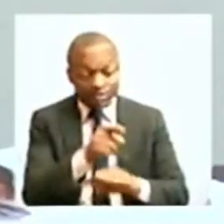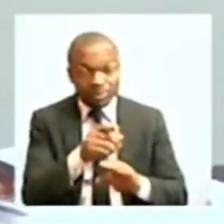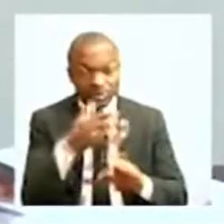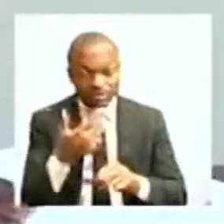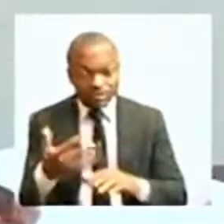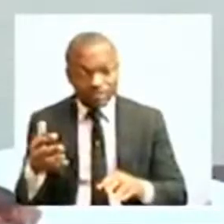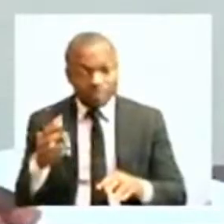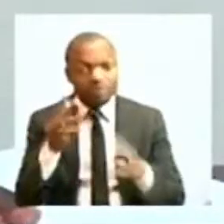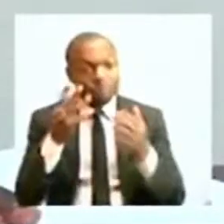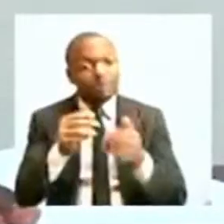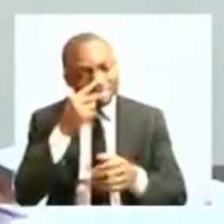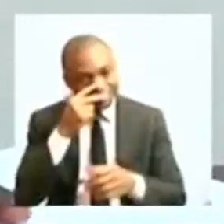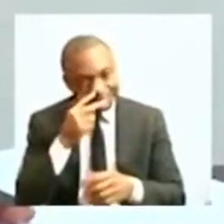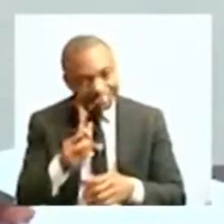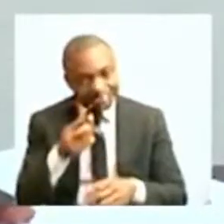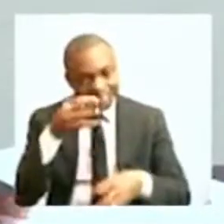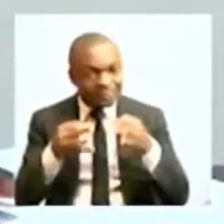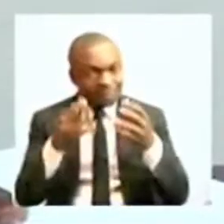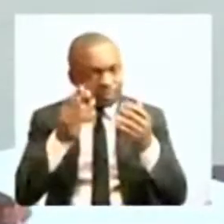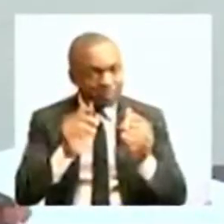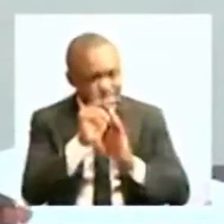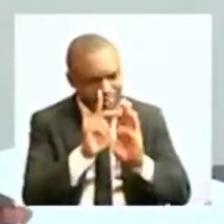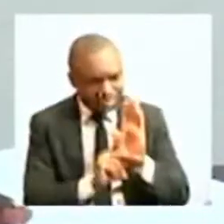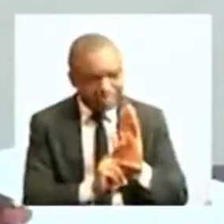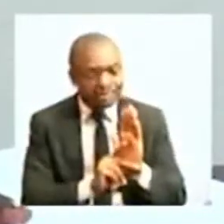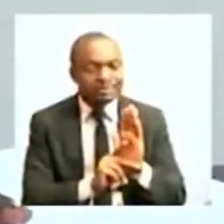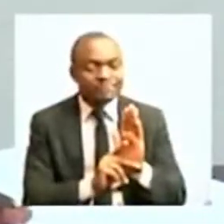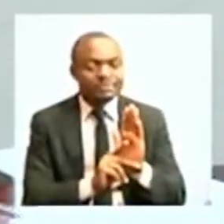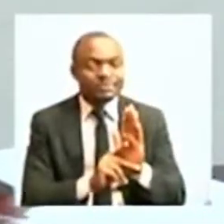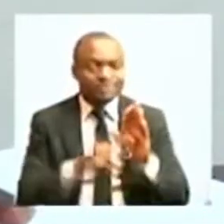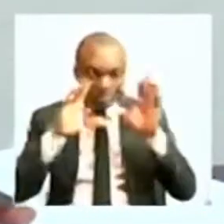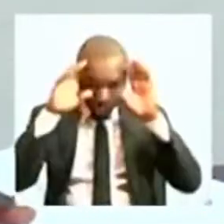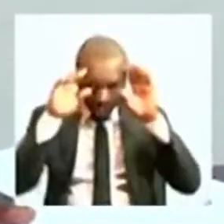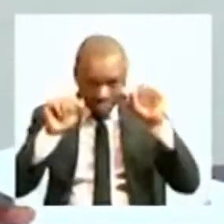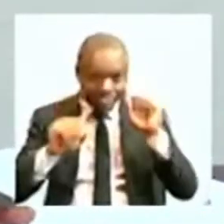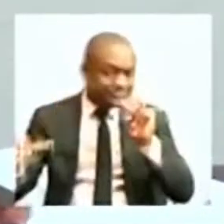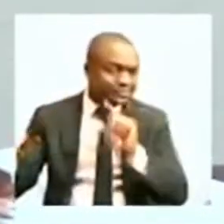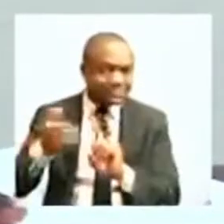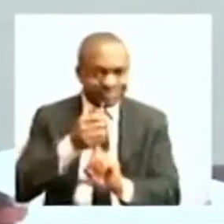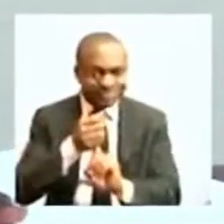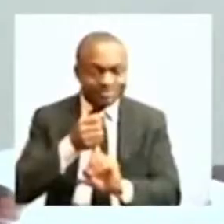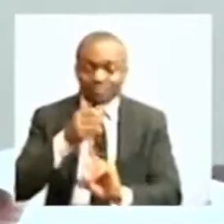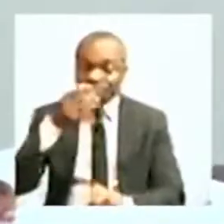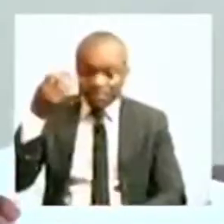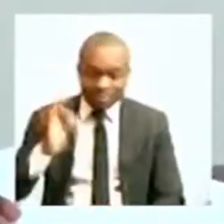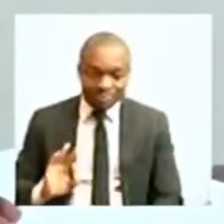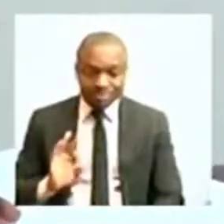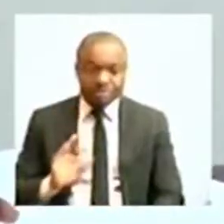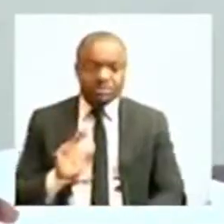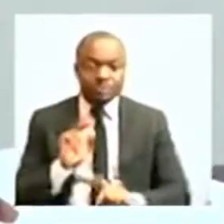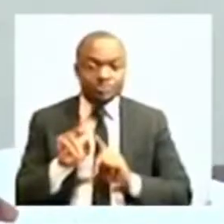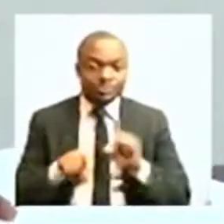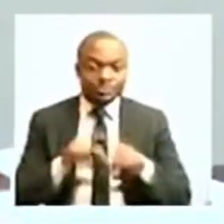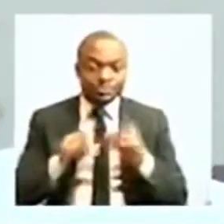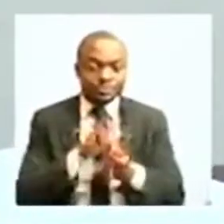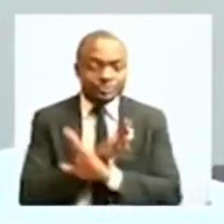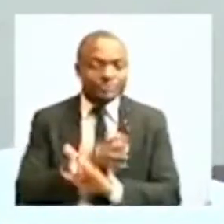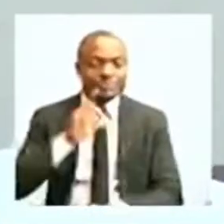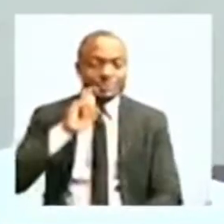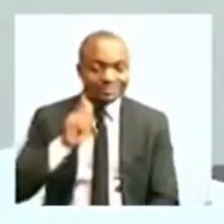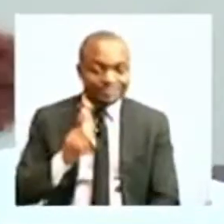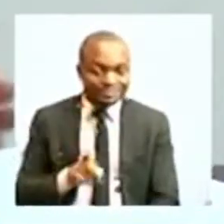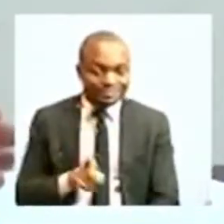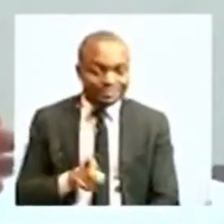If we want to see the policy of our president achieved for the benefit of these Zambians, we must